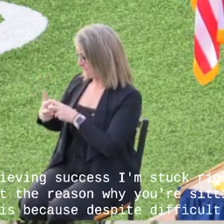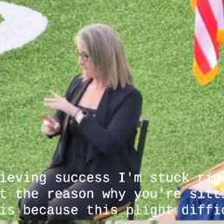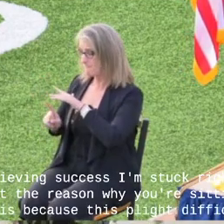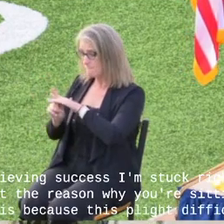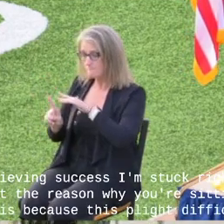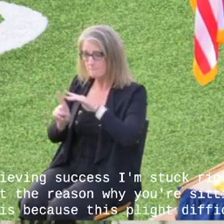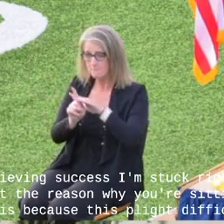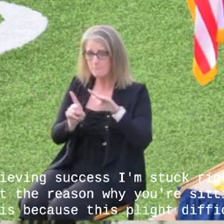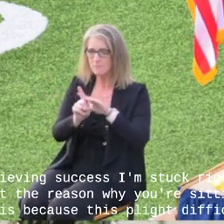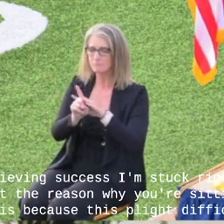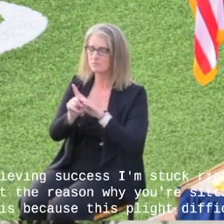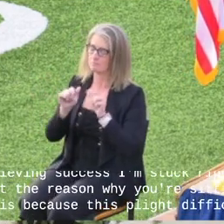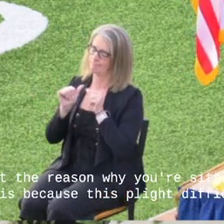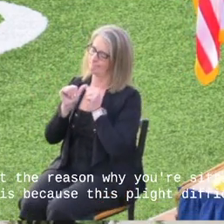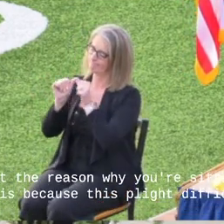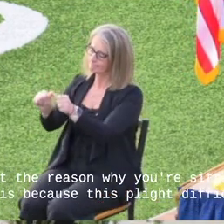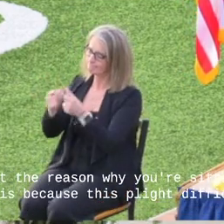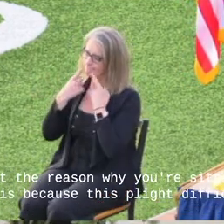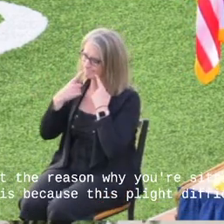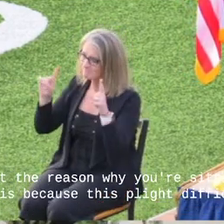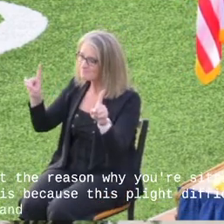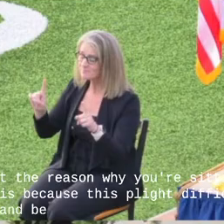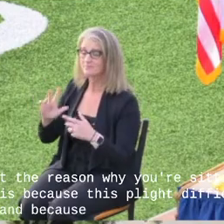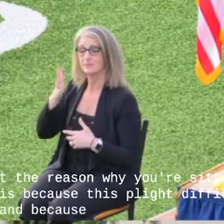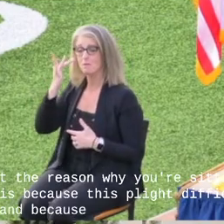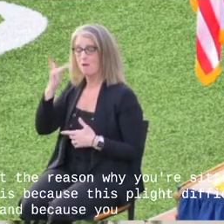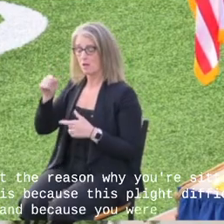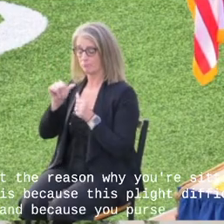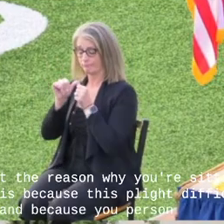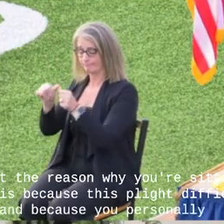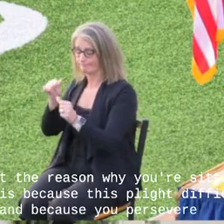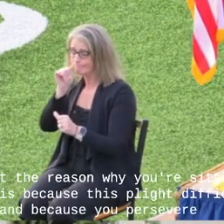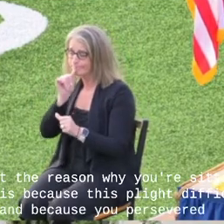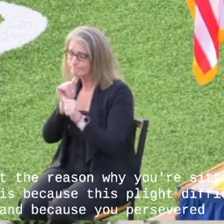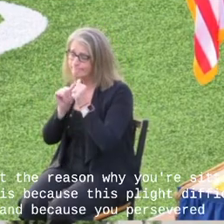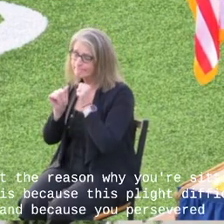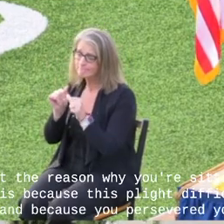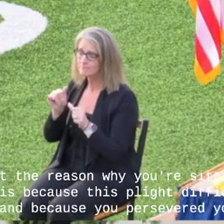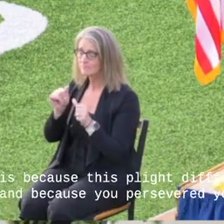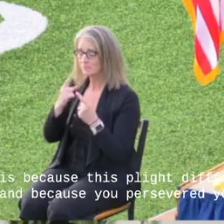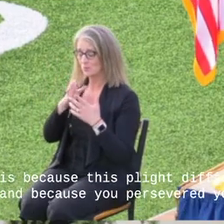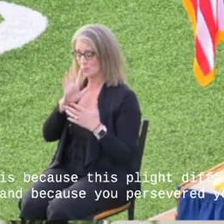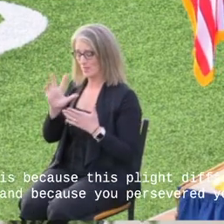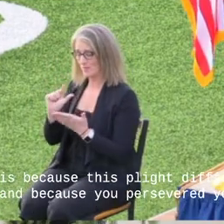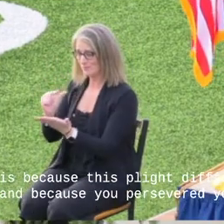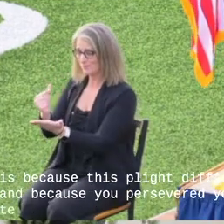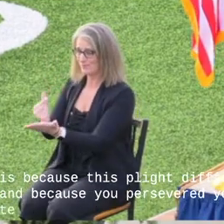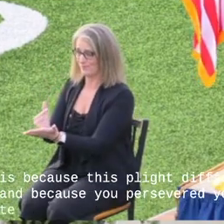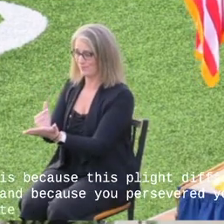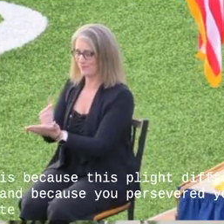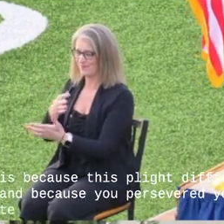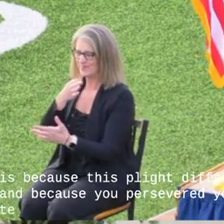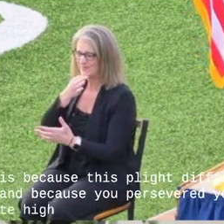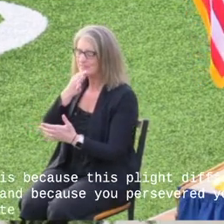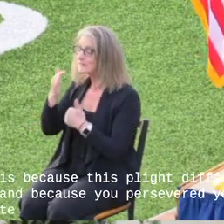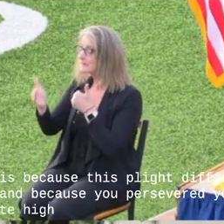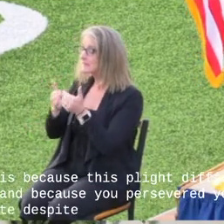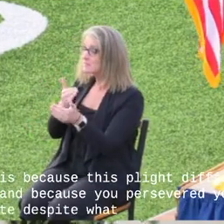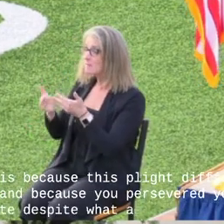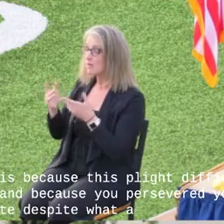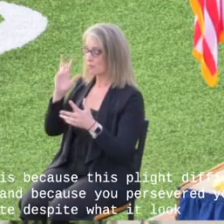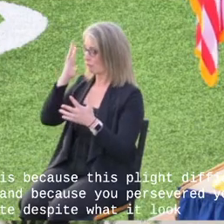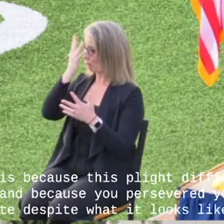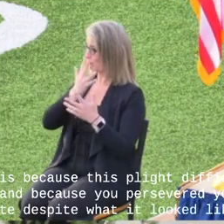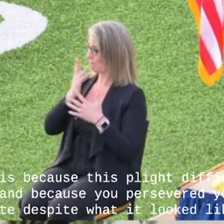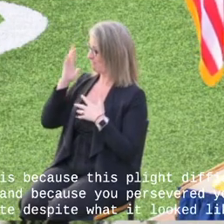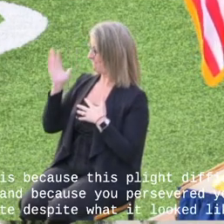difficulty, you persevered. And because you persevered, you're about to graduate. Despite what it